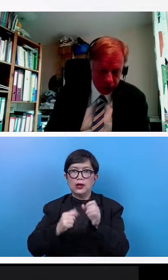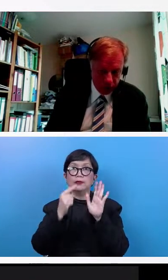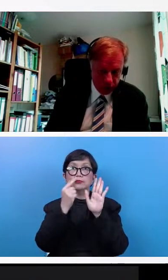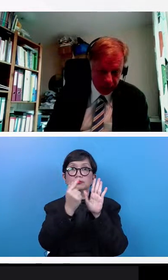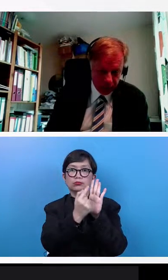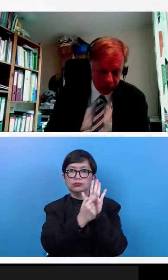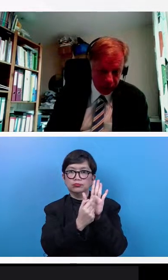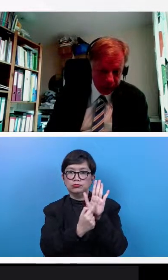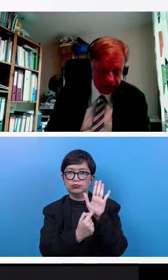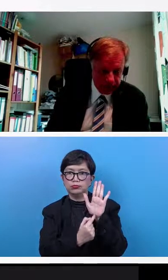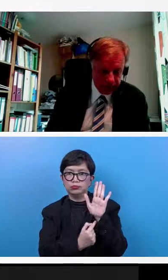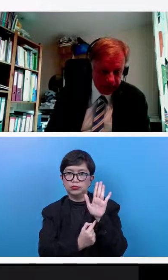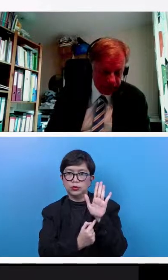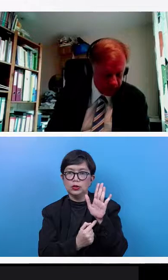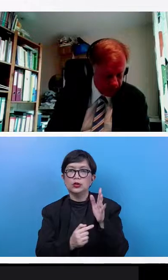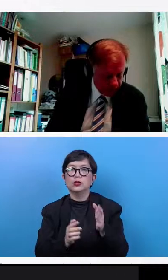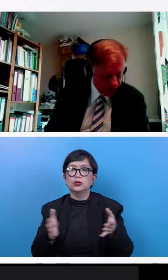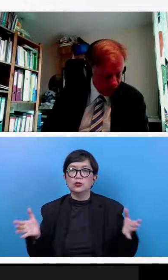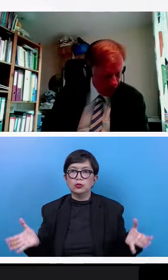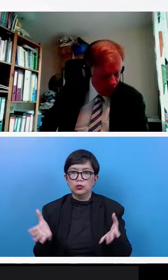the recovery.